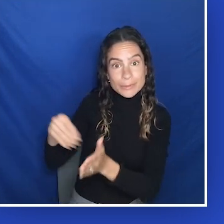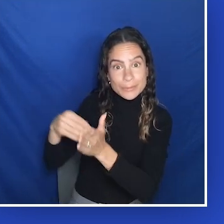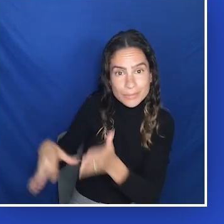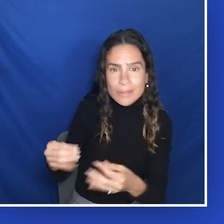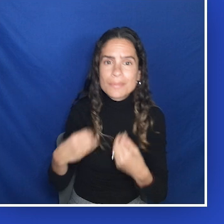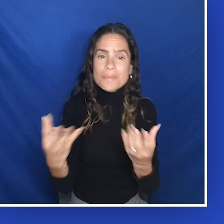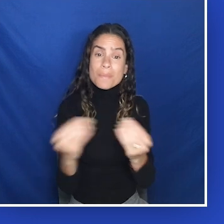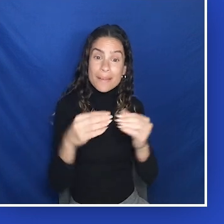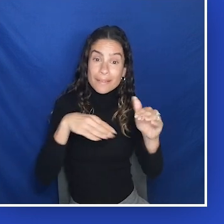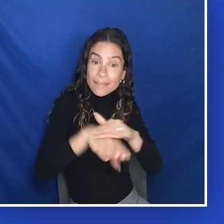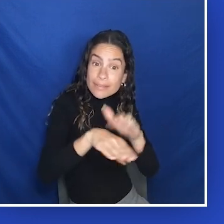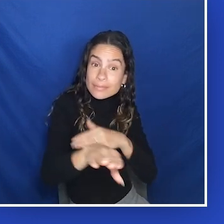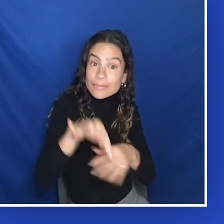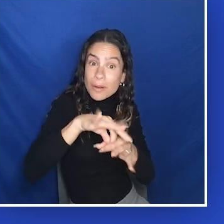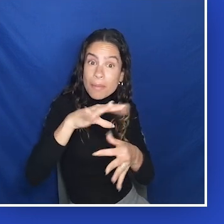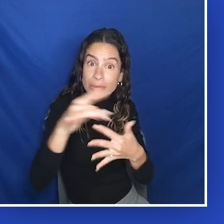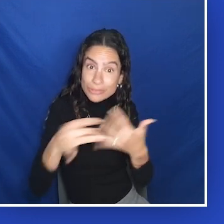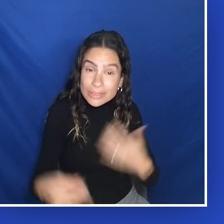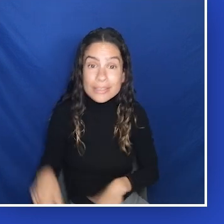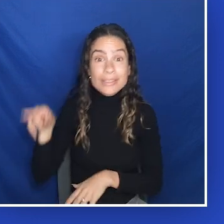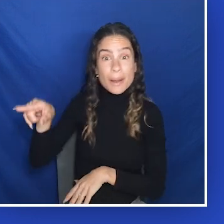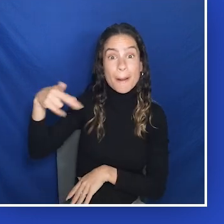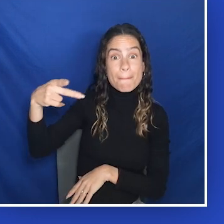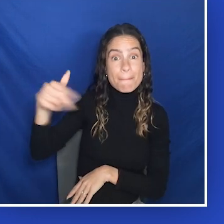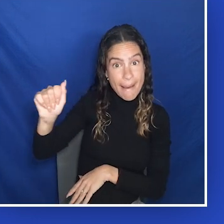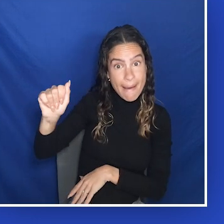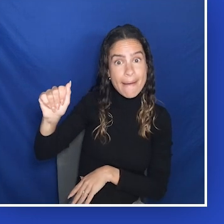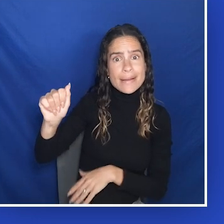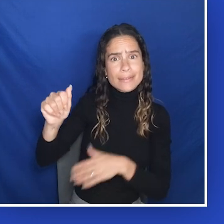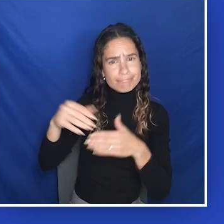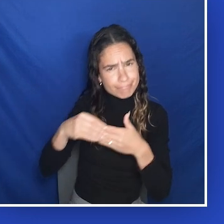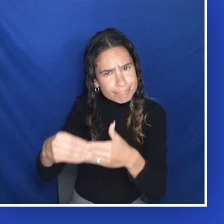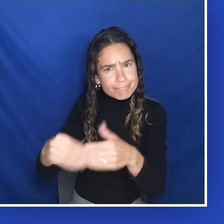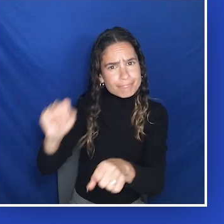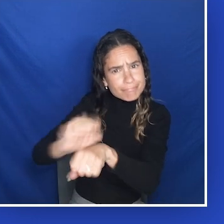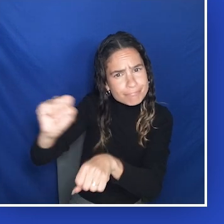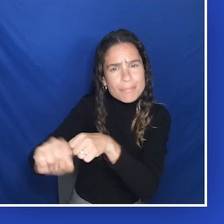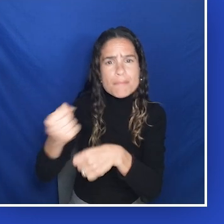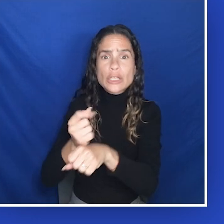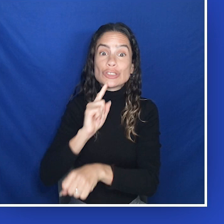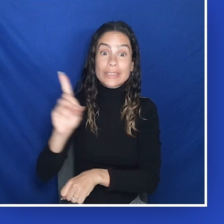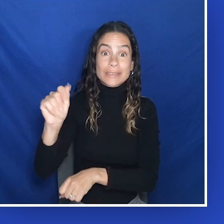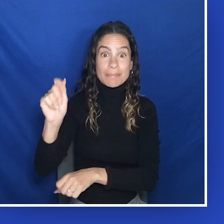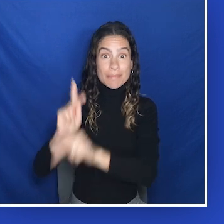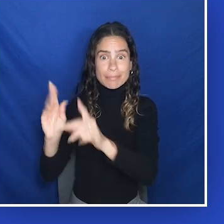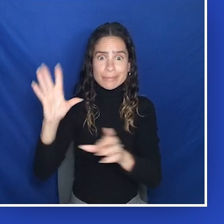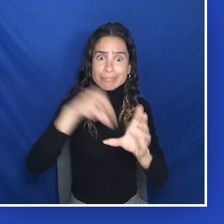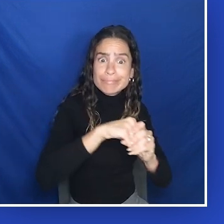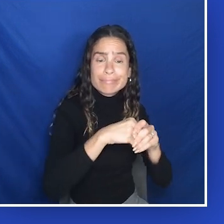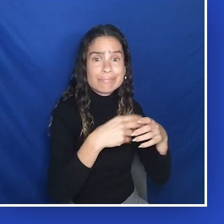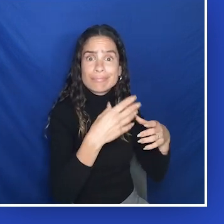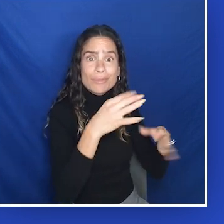with disabilities, and provide more accessible voting options. P&As have also led efforts to make sure people with